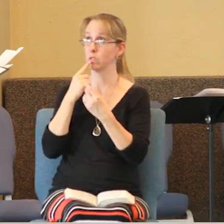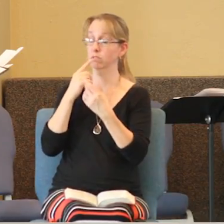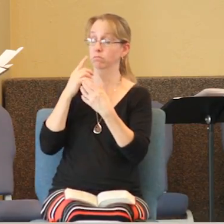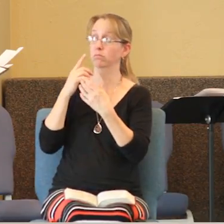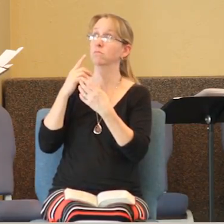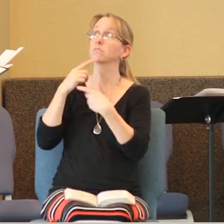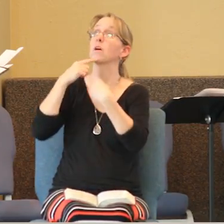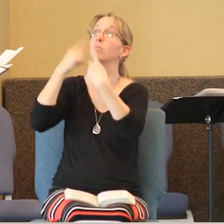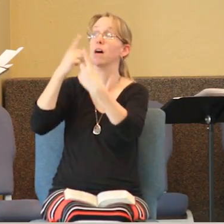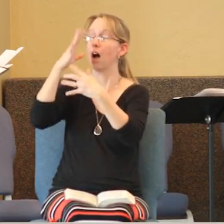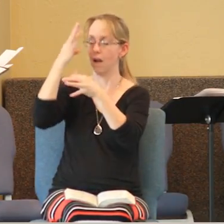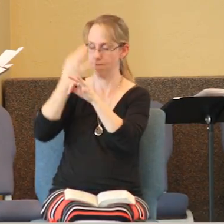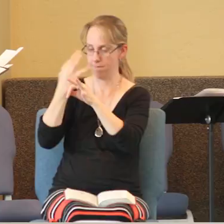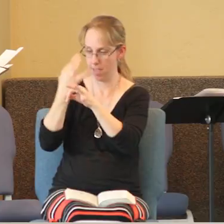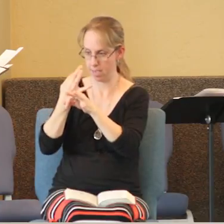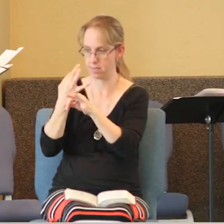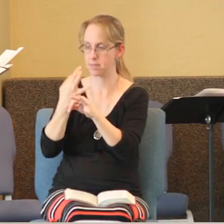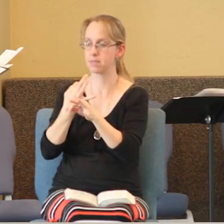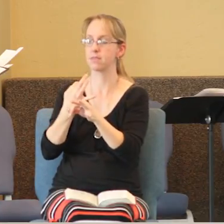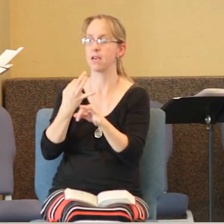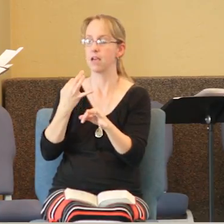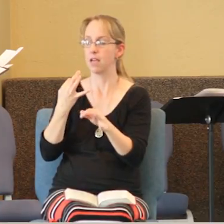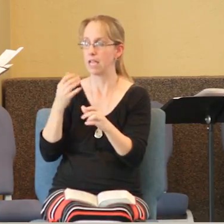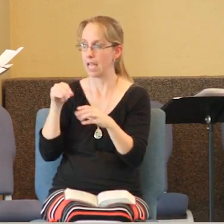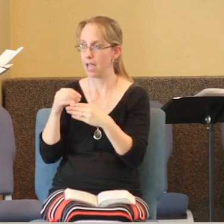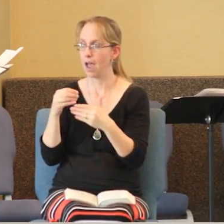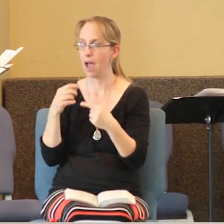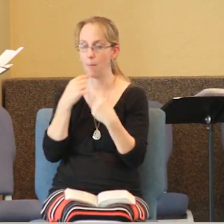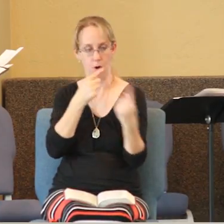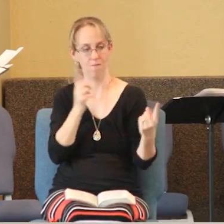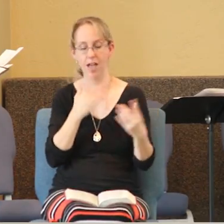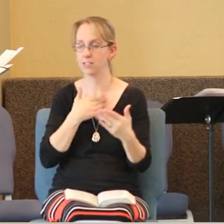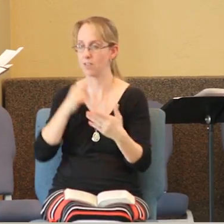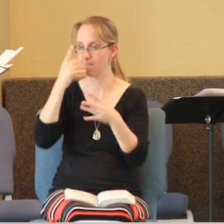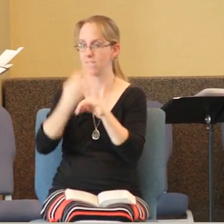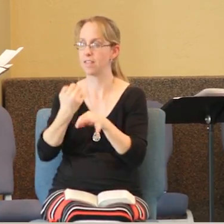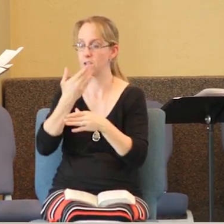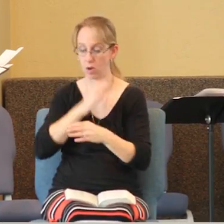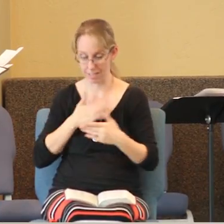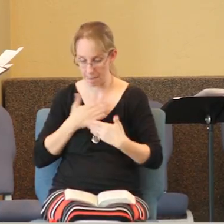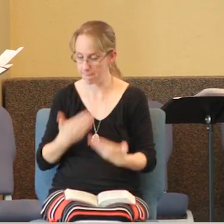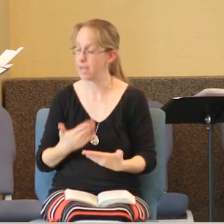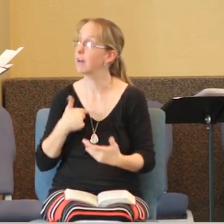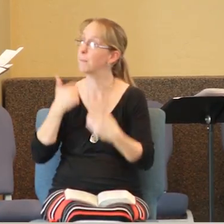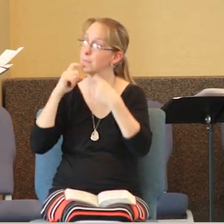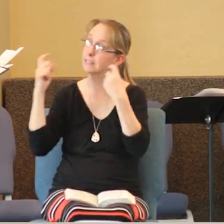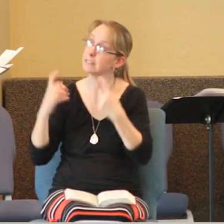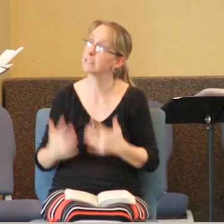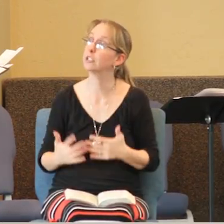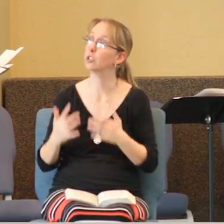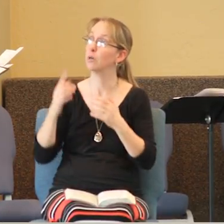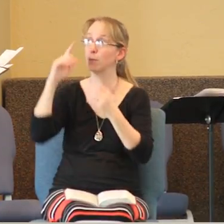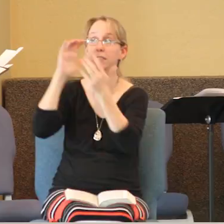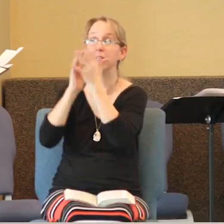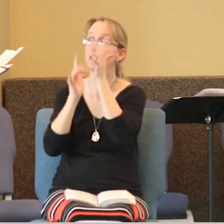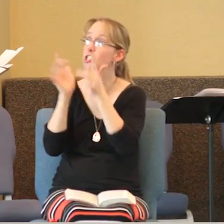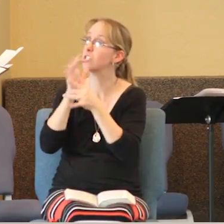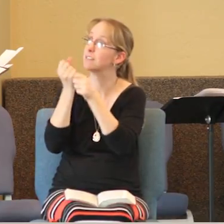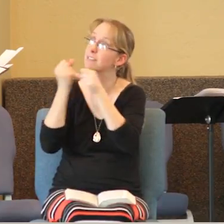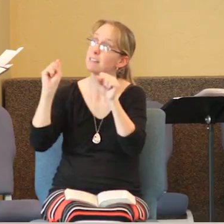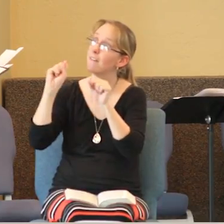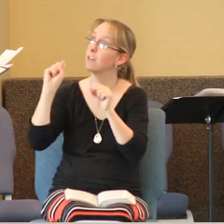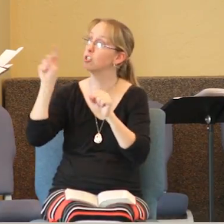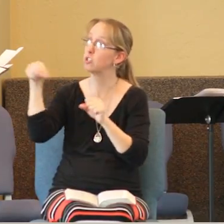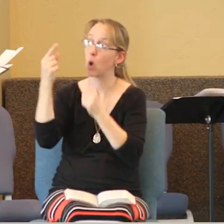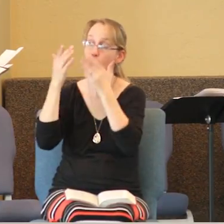never professed your faith, that when you profess your faith in Christ, admit that you're a sinner, believe that Jesus is the only way to salvation, and